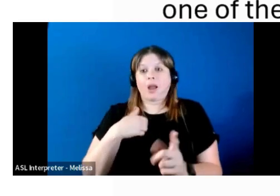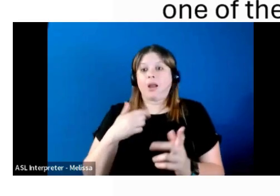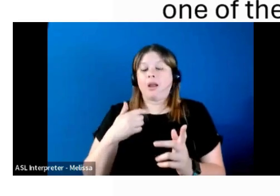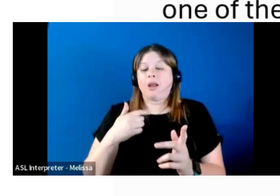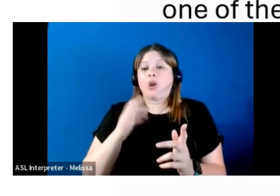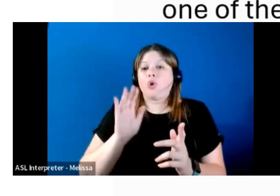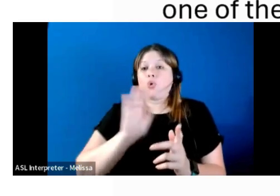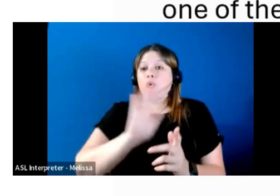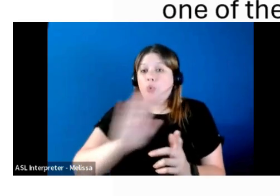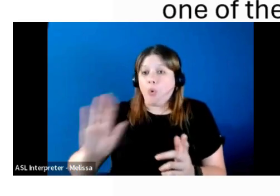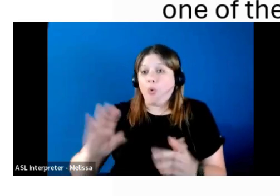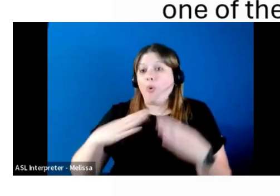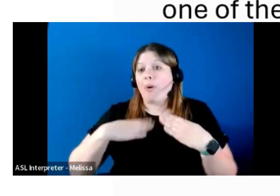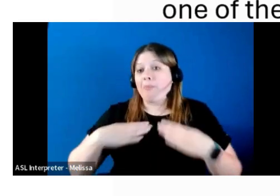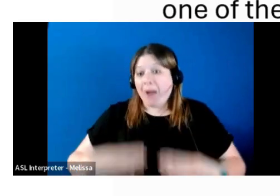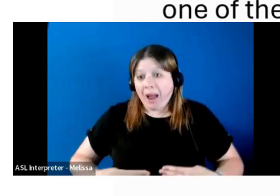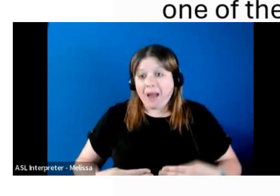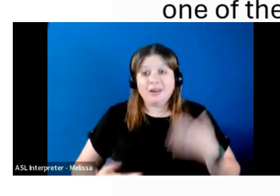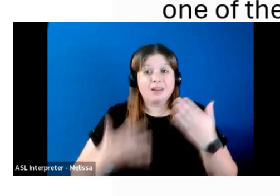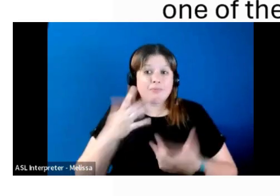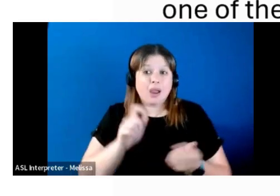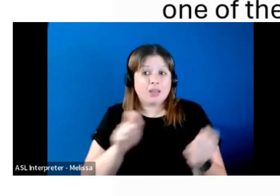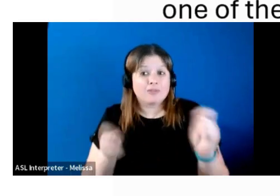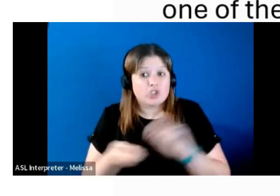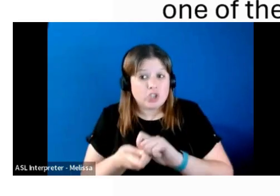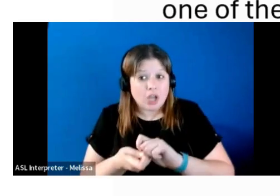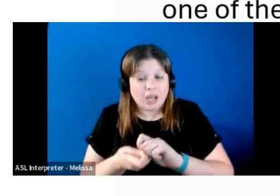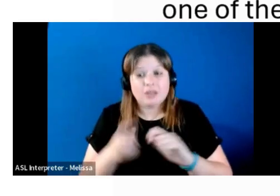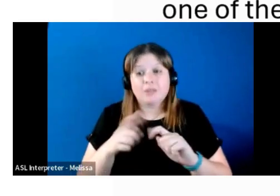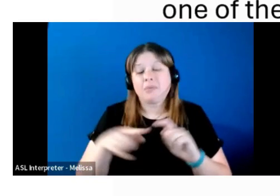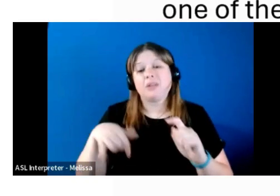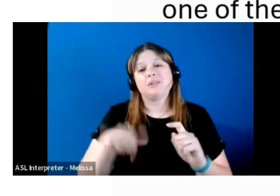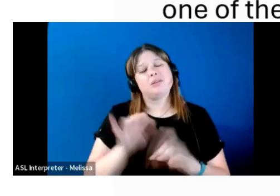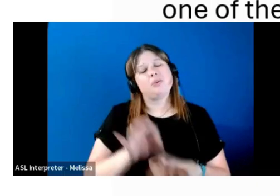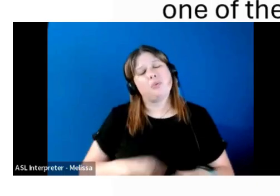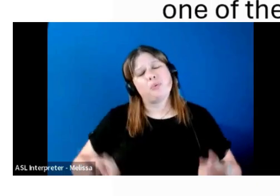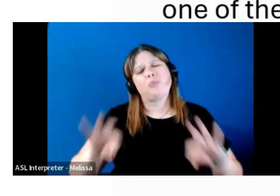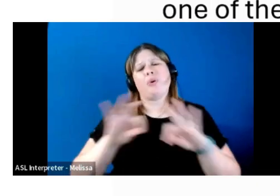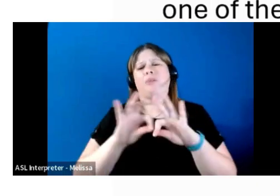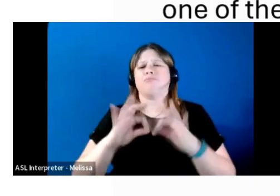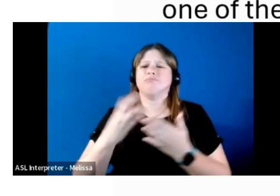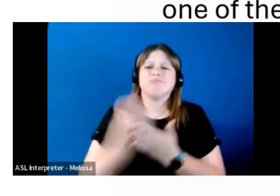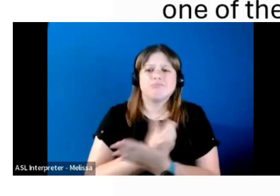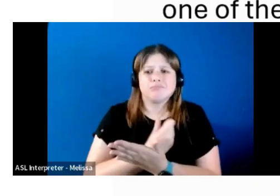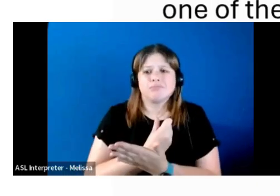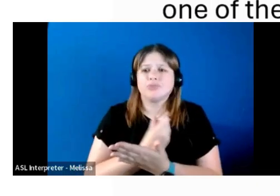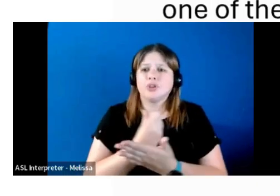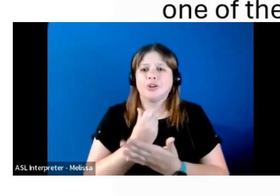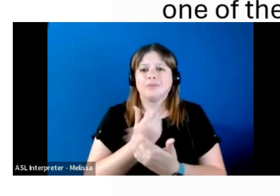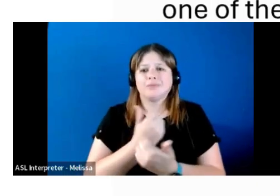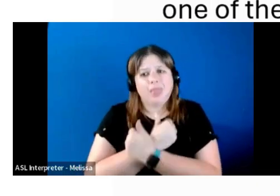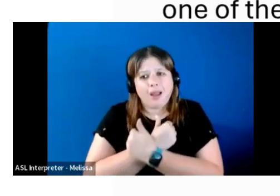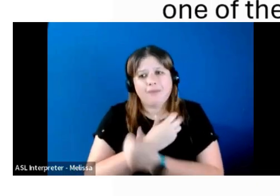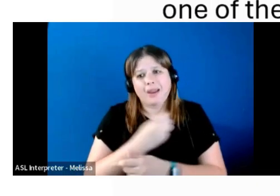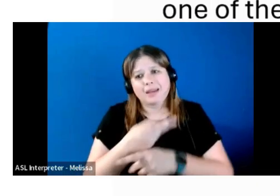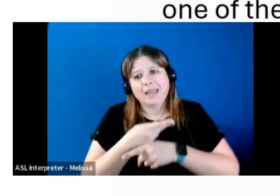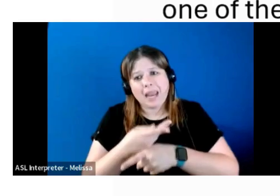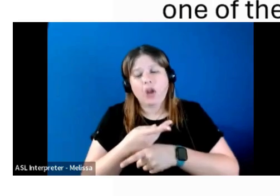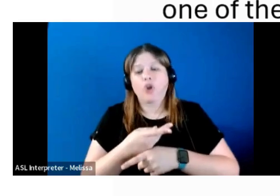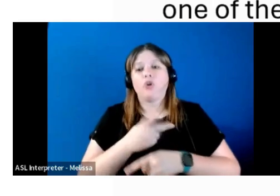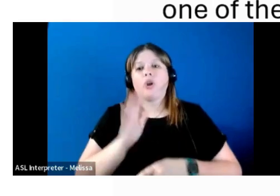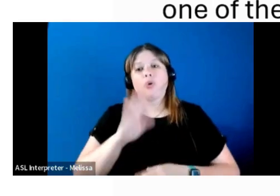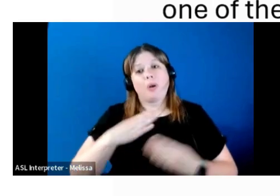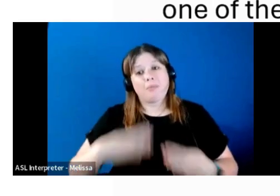is still worthy of love and care. Your sexuality still matters, and comfort, pleasure,